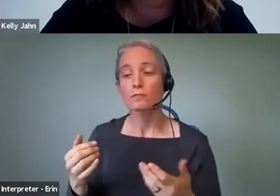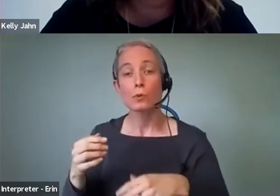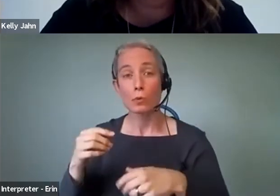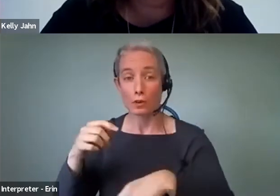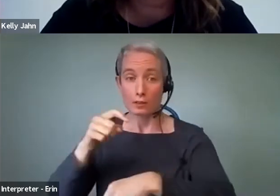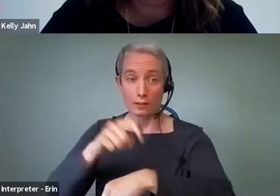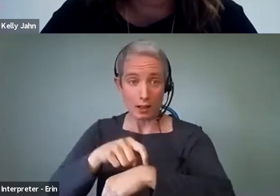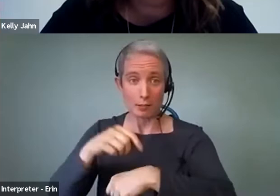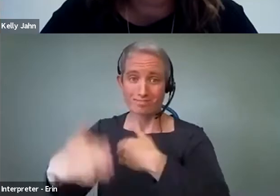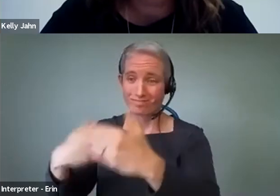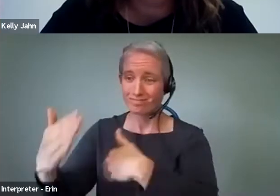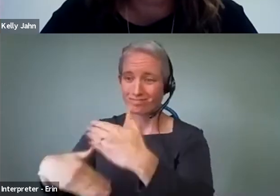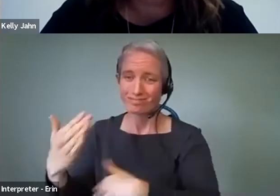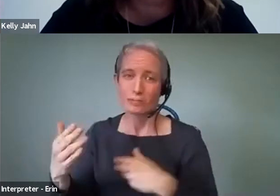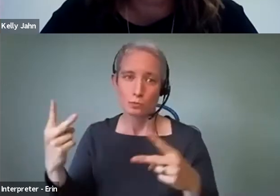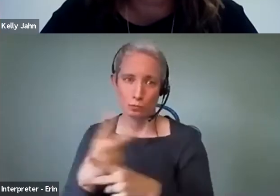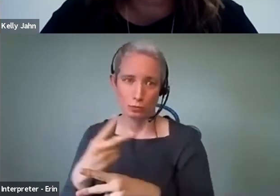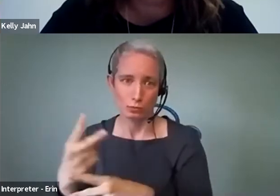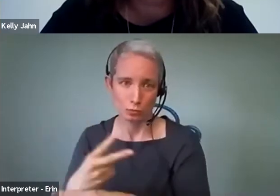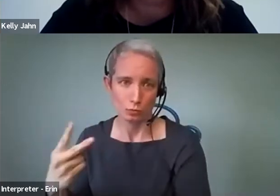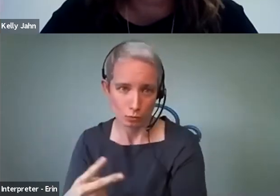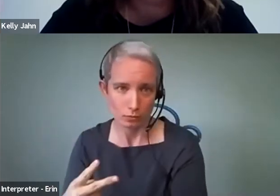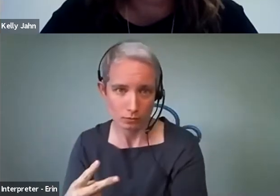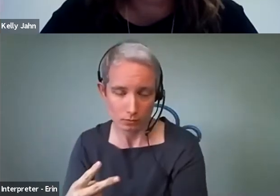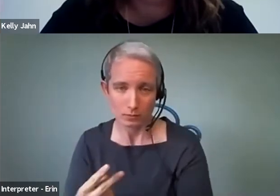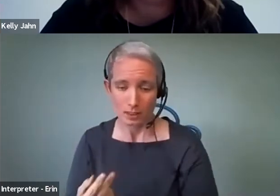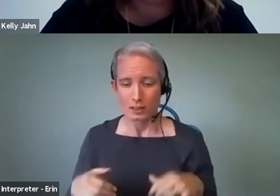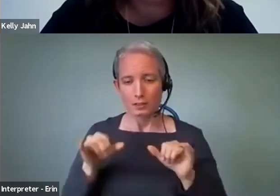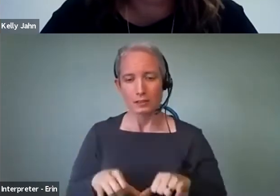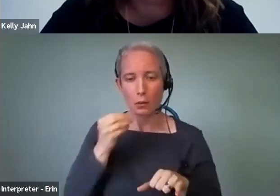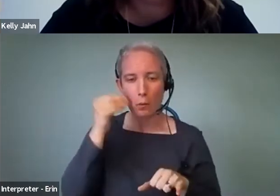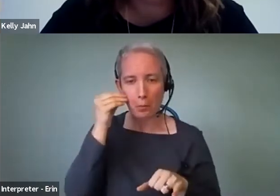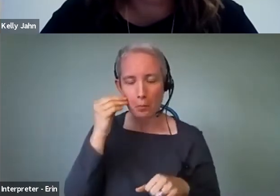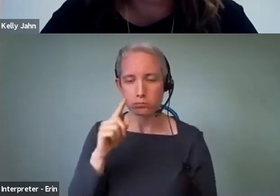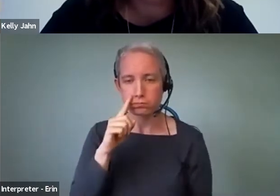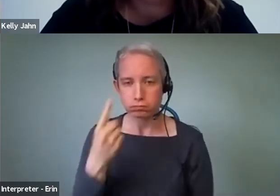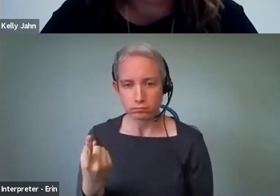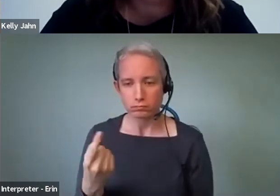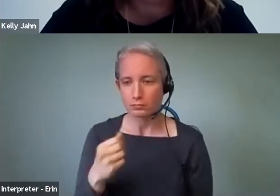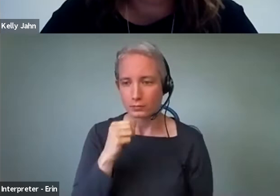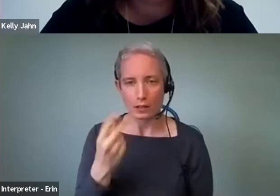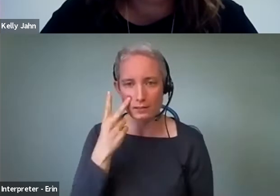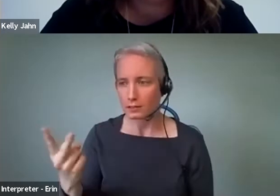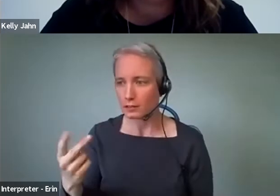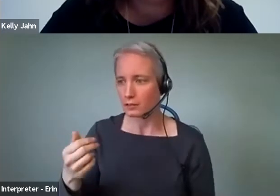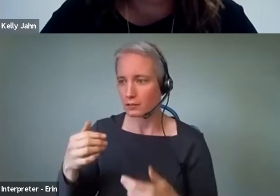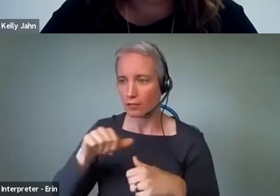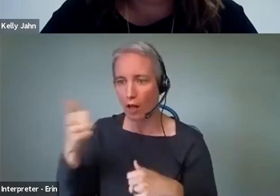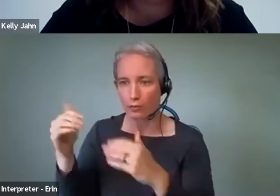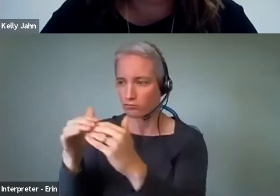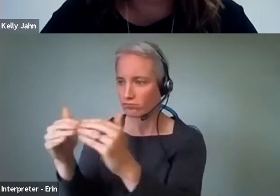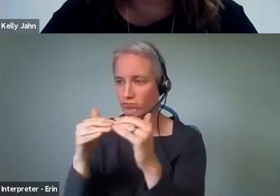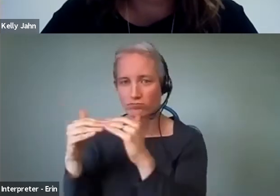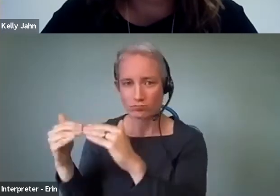to creep up even more if you're going to stay remote and not see your friends. So there is a social aspect that